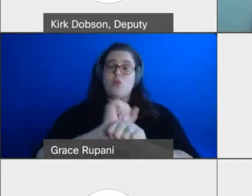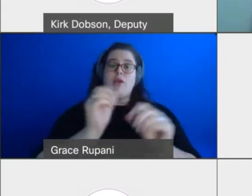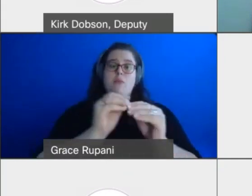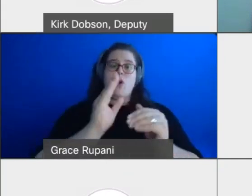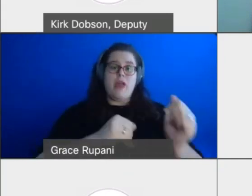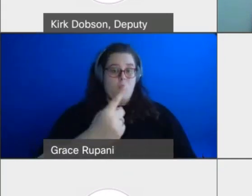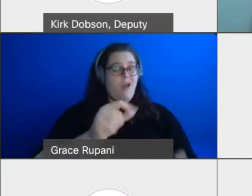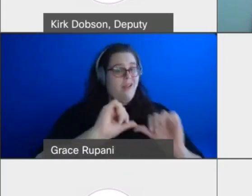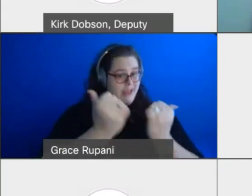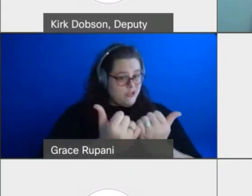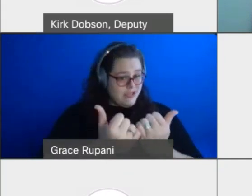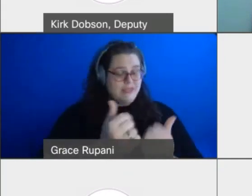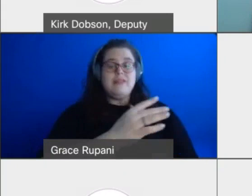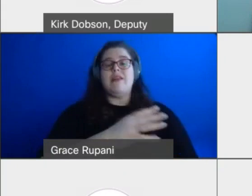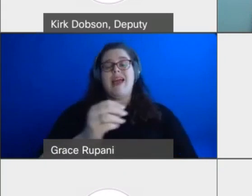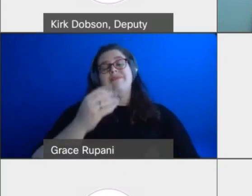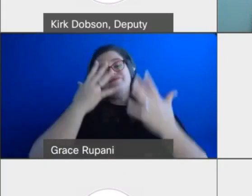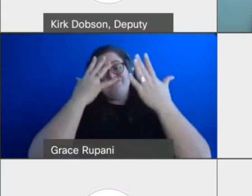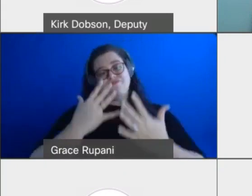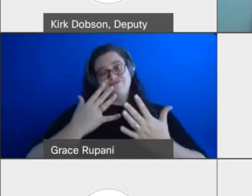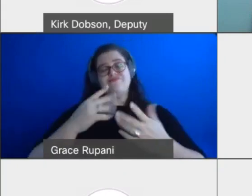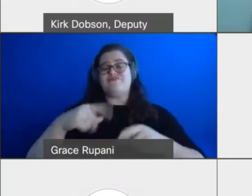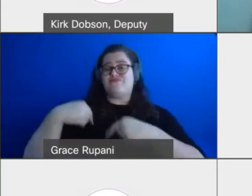10 deaths among provider staff.